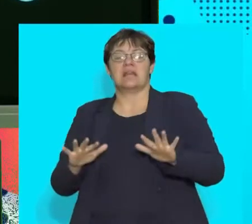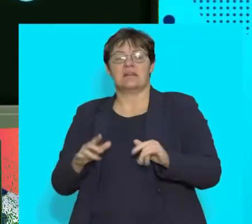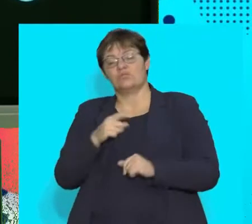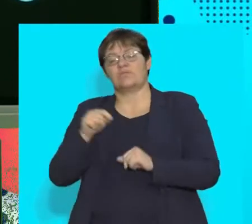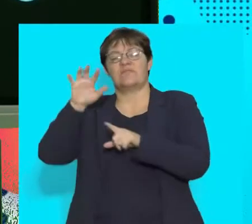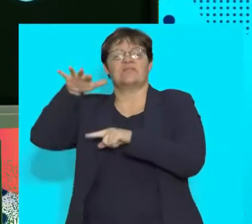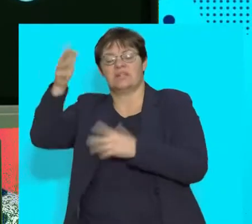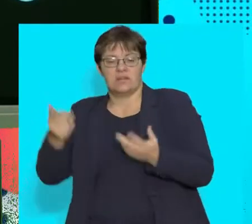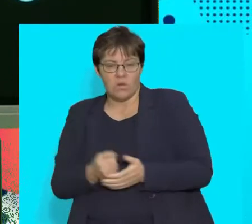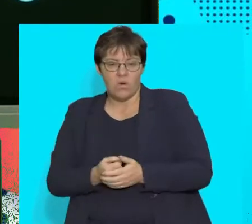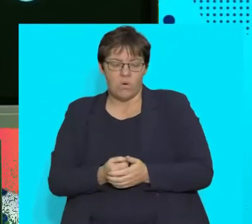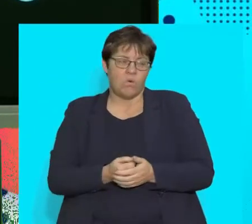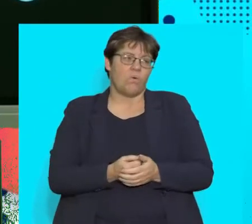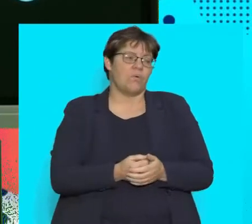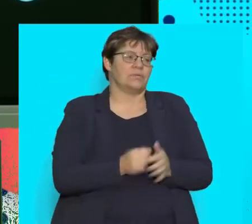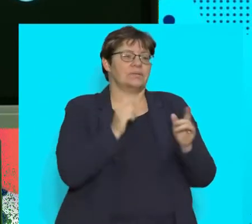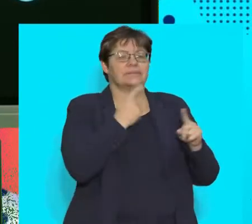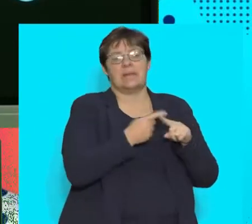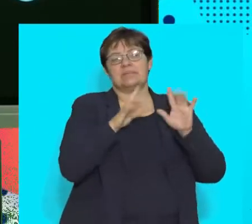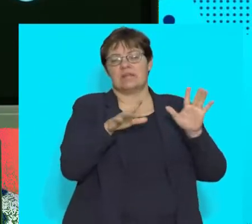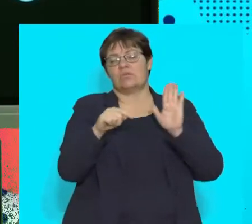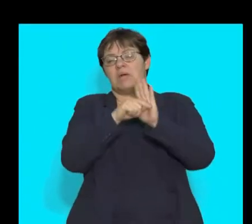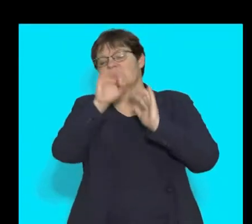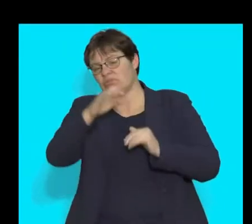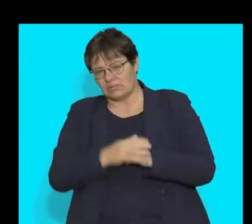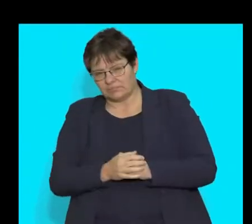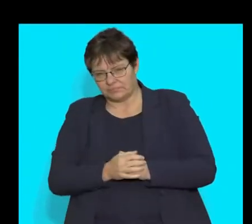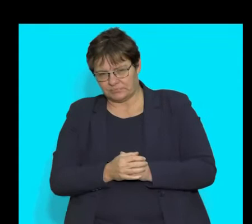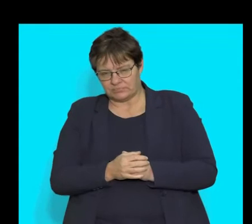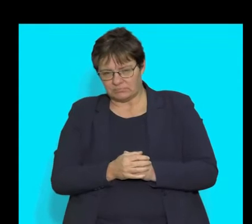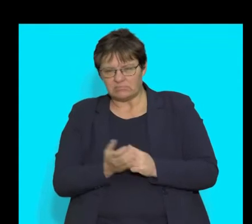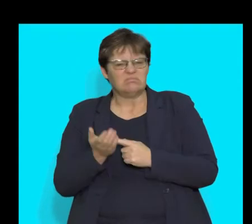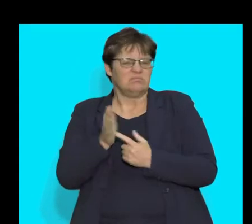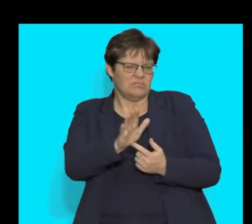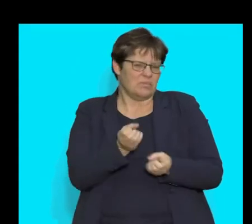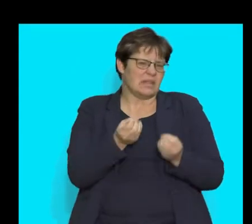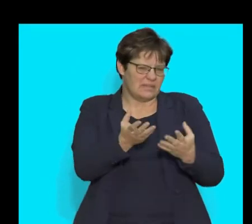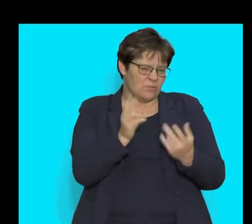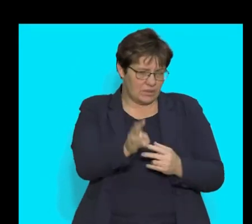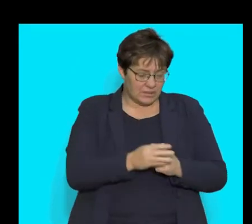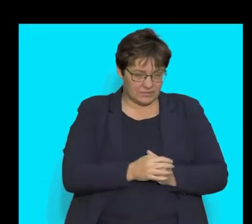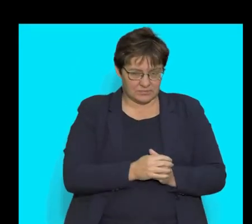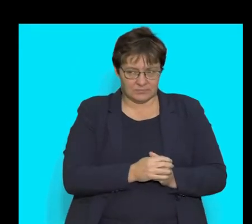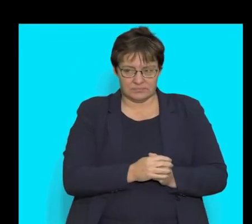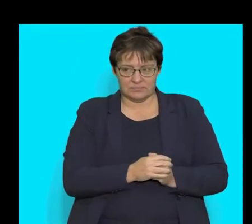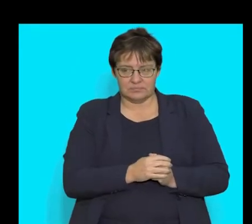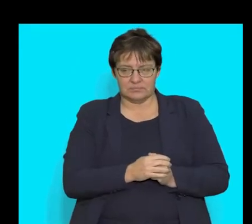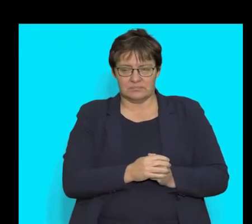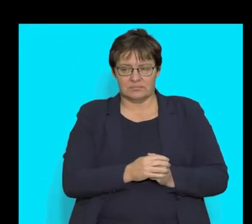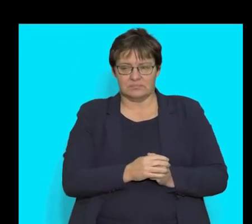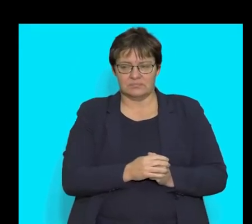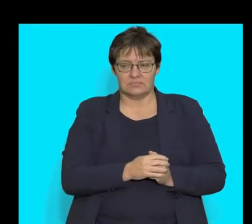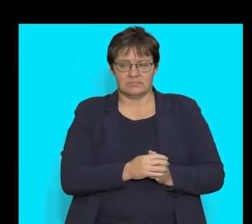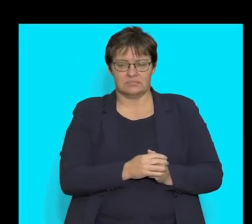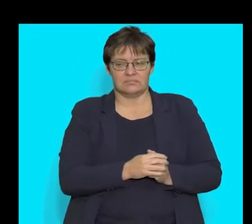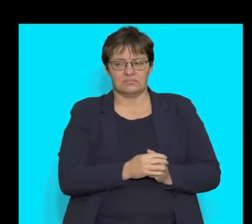to the 15 or times 10 to the minus 3. And I'll show you an example of exactly that as we look a little bit